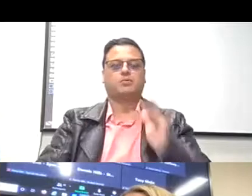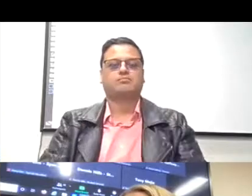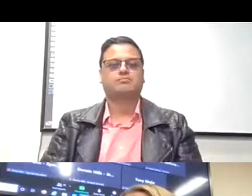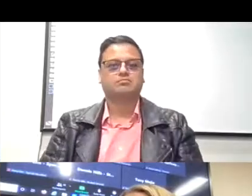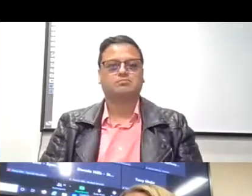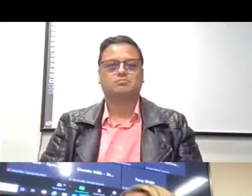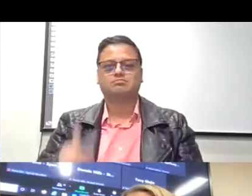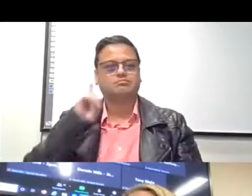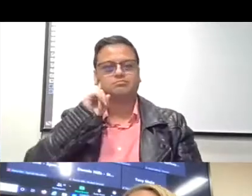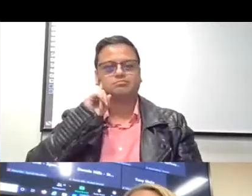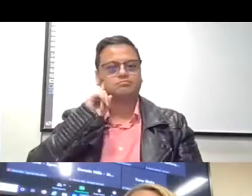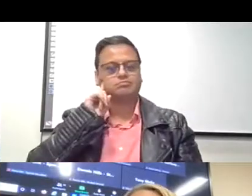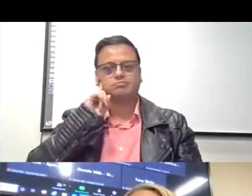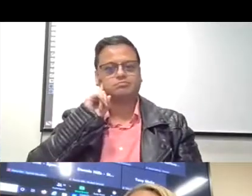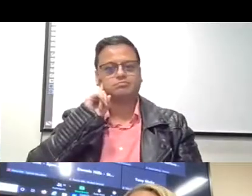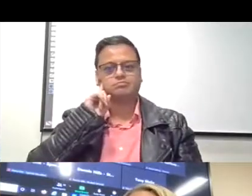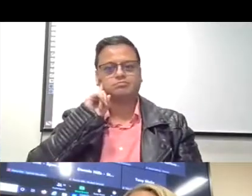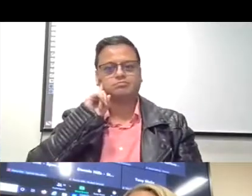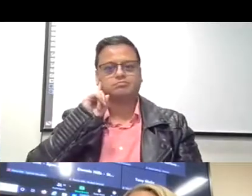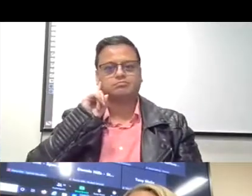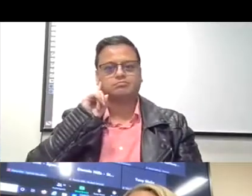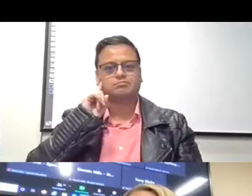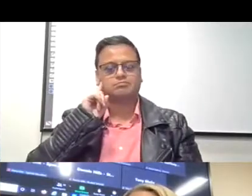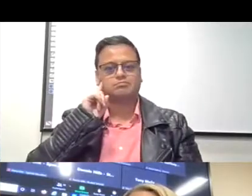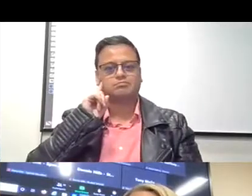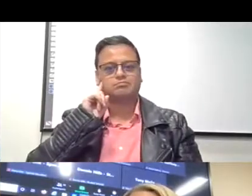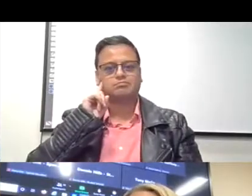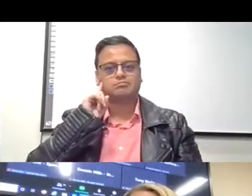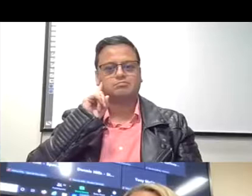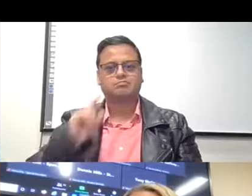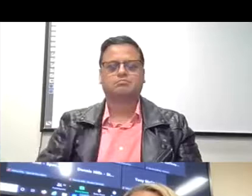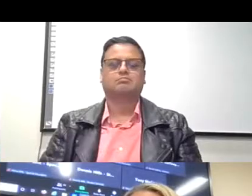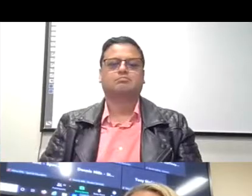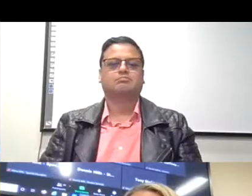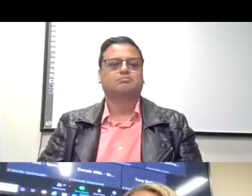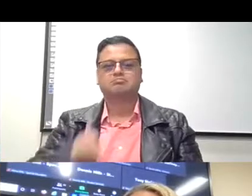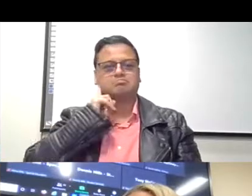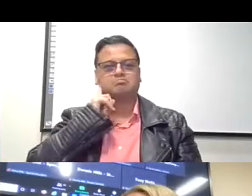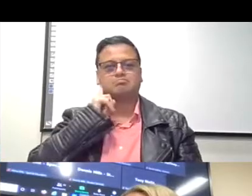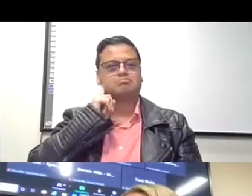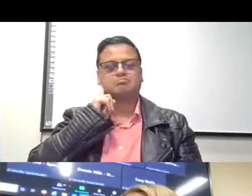maybe for example, someone brought up that haven't